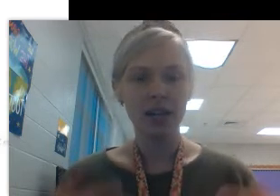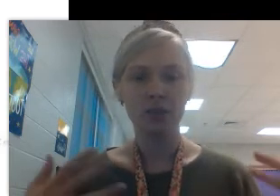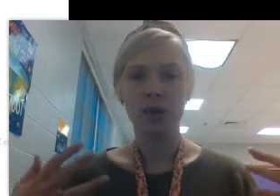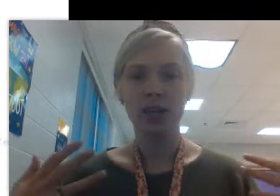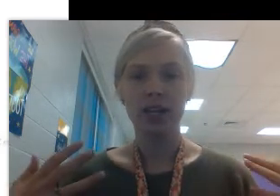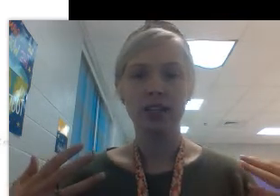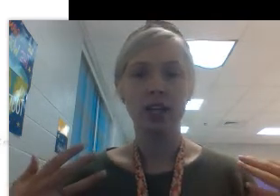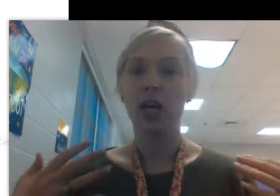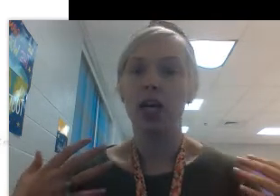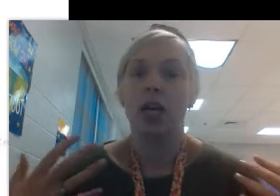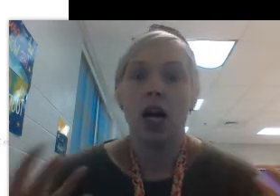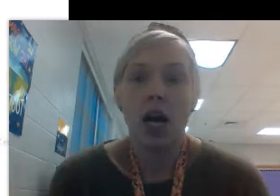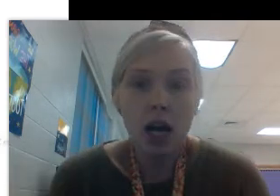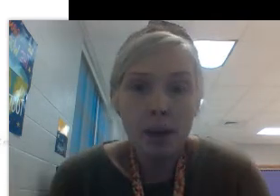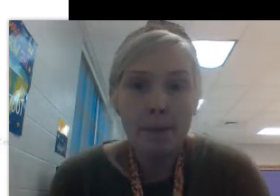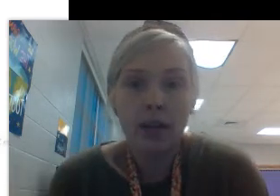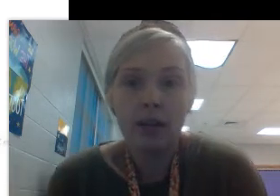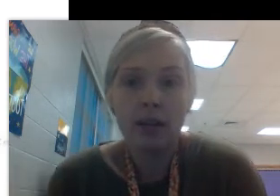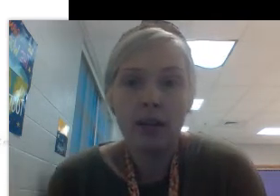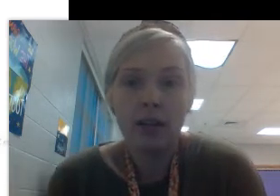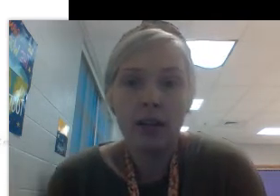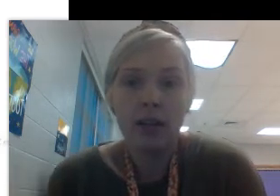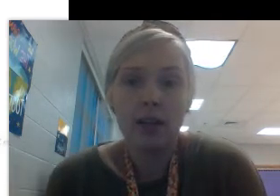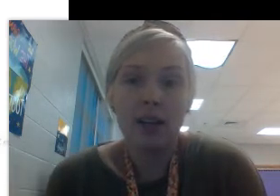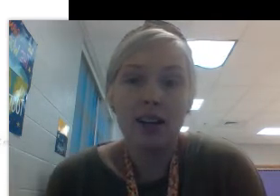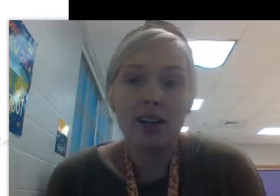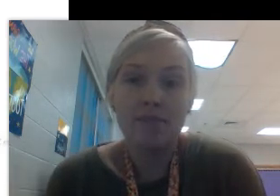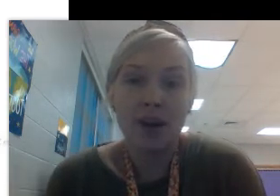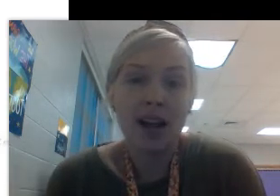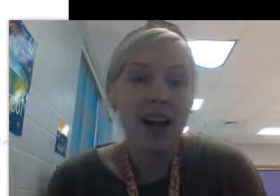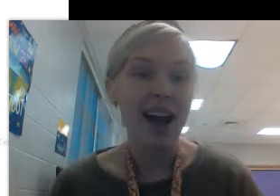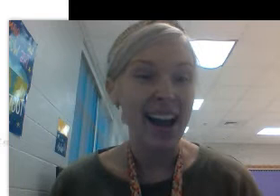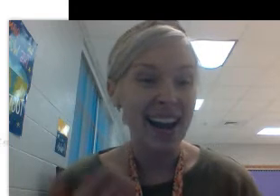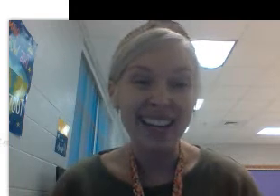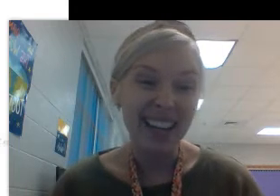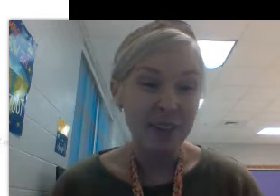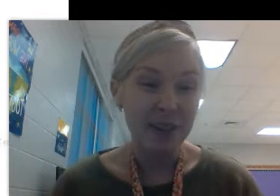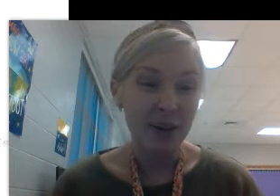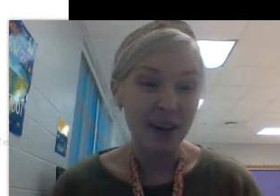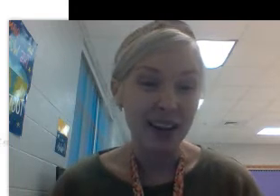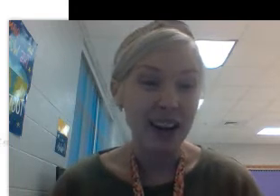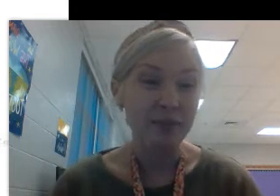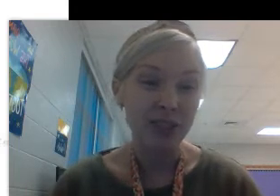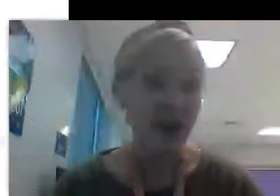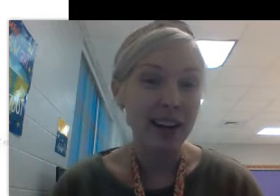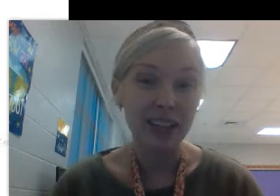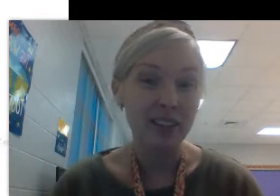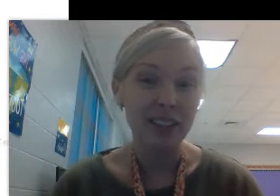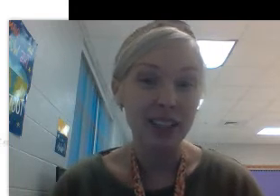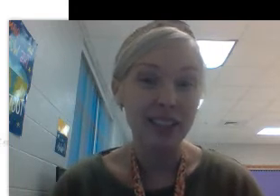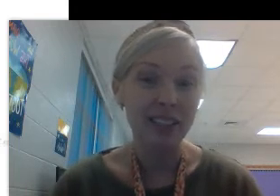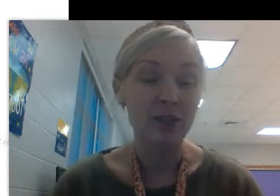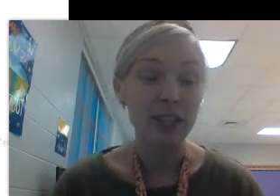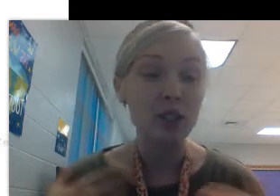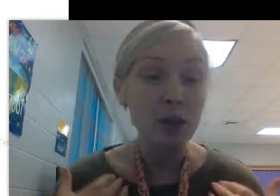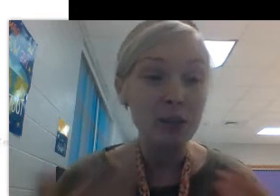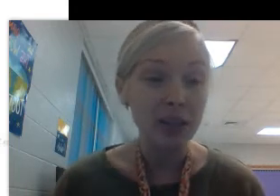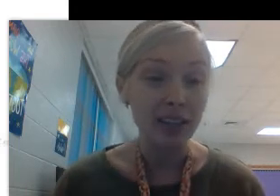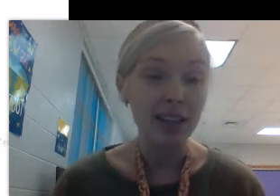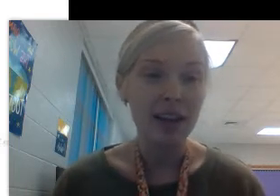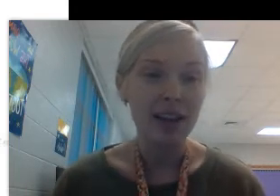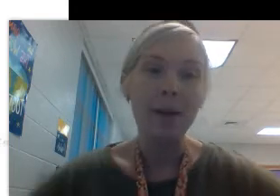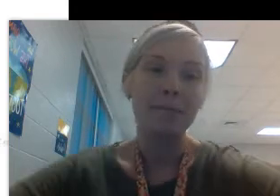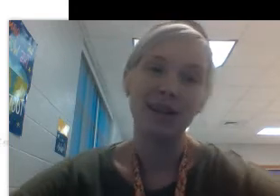The next word is come. Come. I kind of gave you that one. I'm sorry I didn't give you the chance to read it to